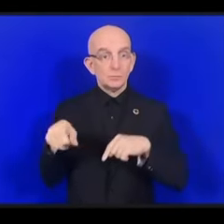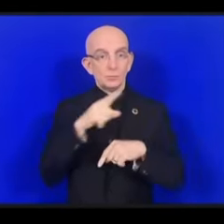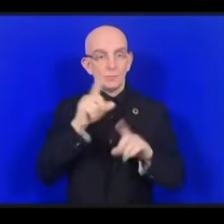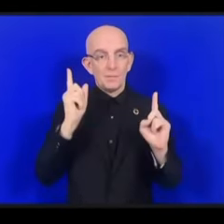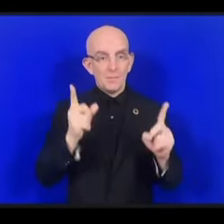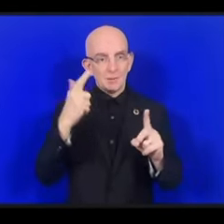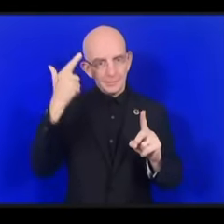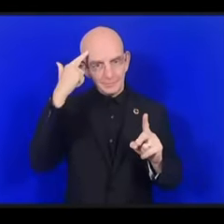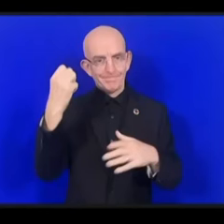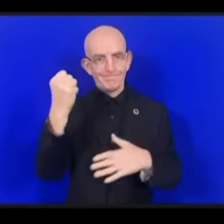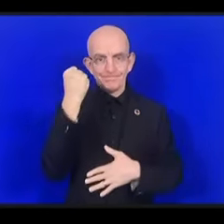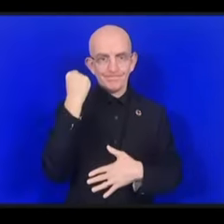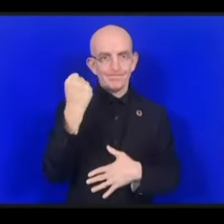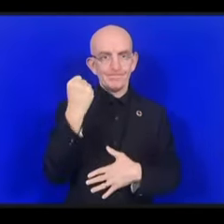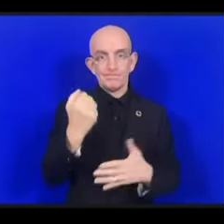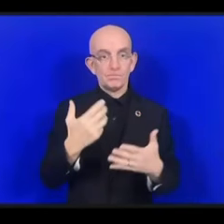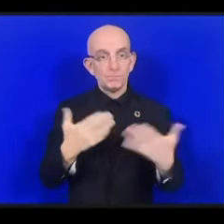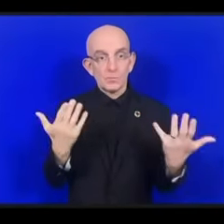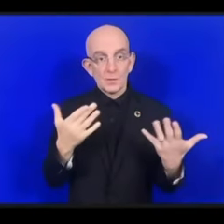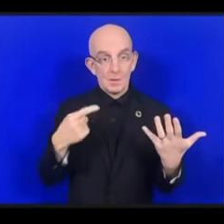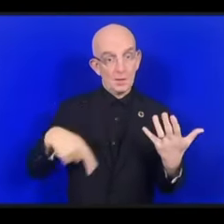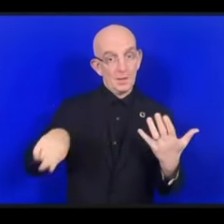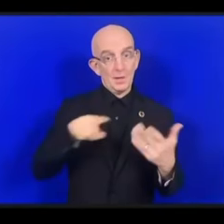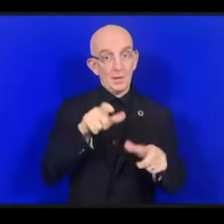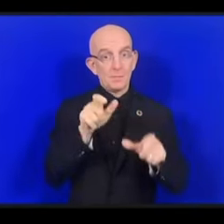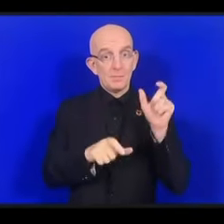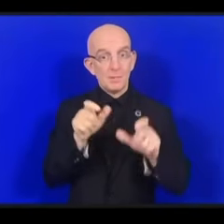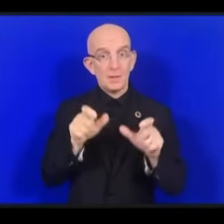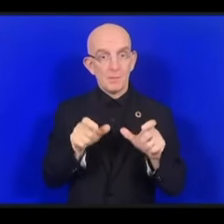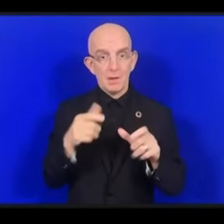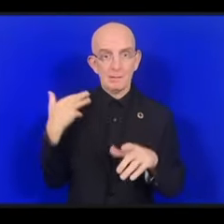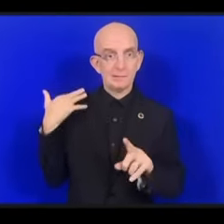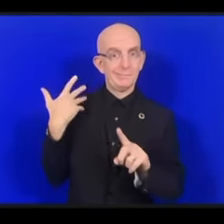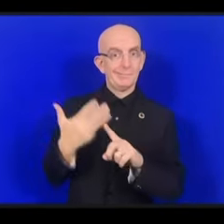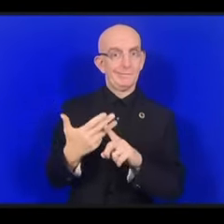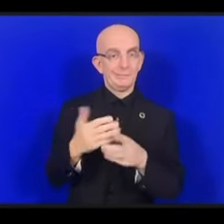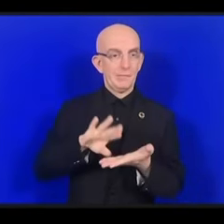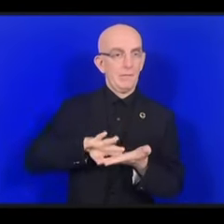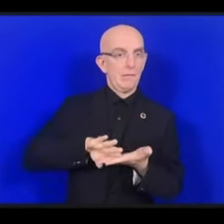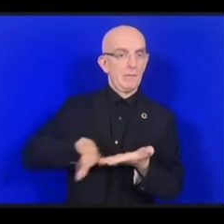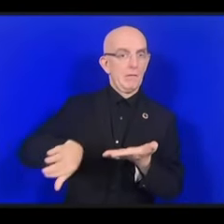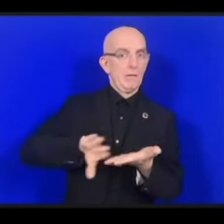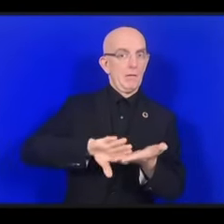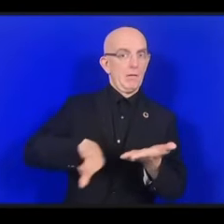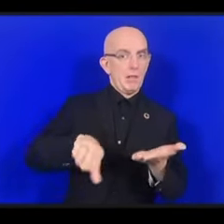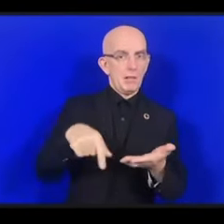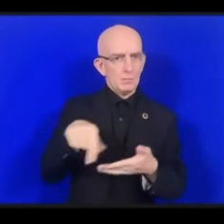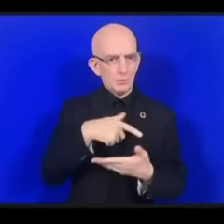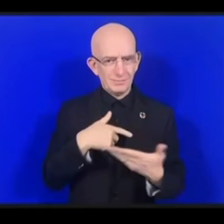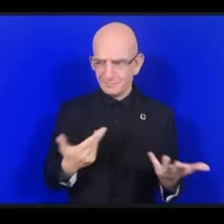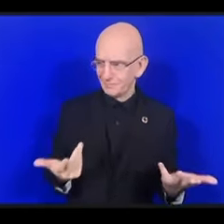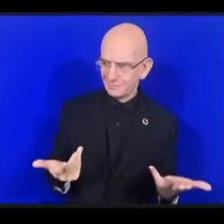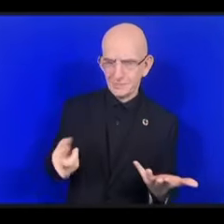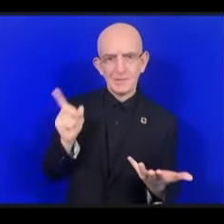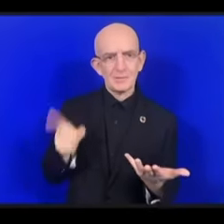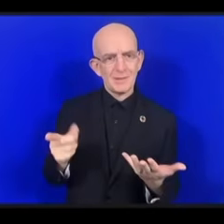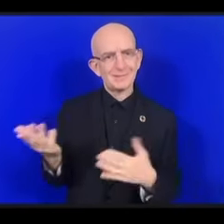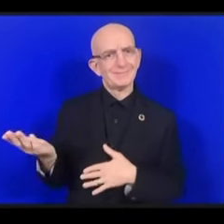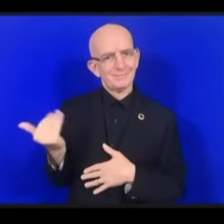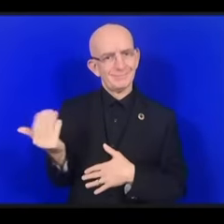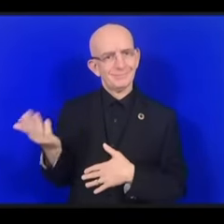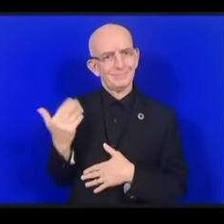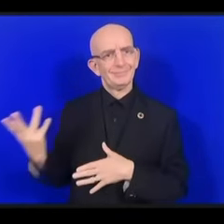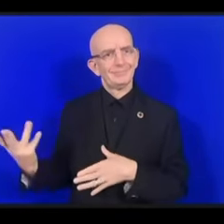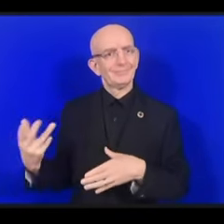excluded from these debates. In 2023, they still have no access to the internet